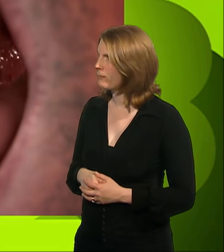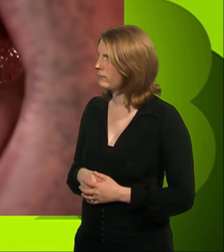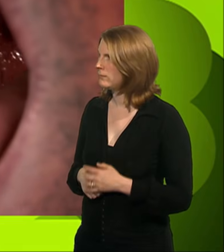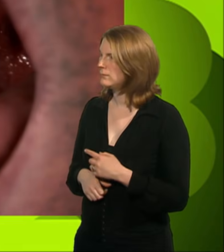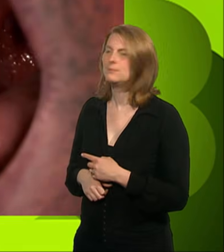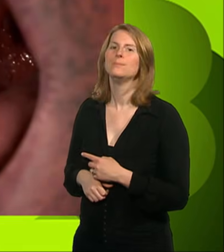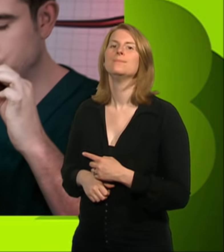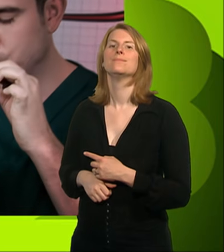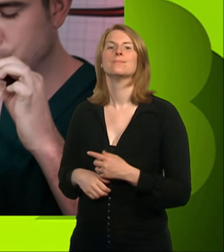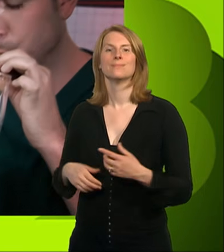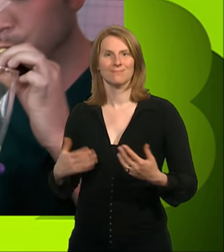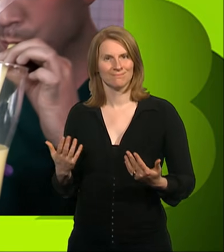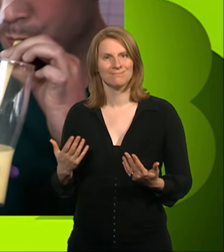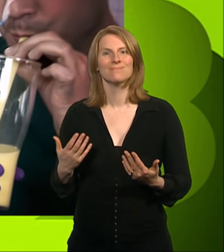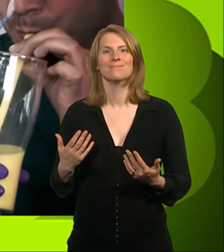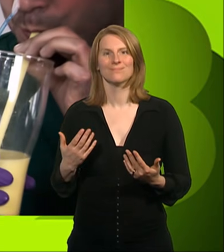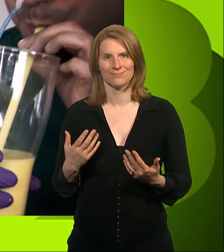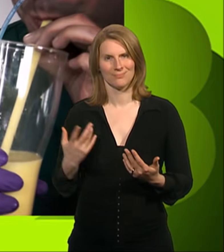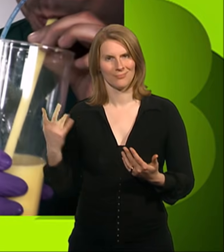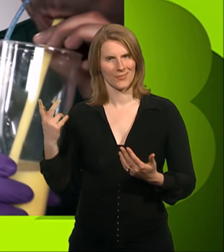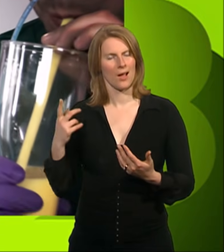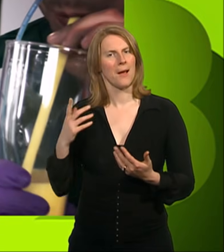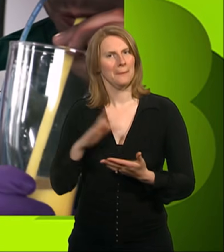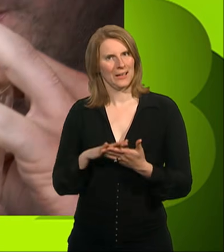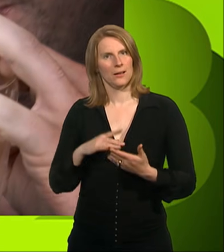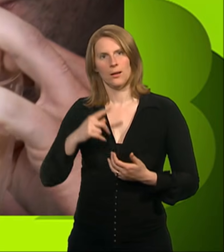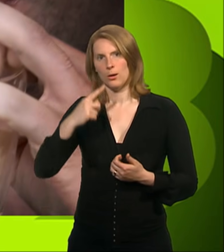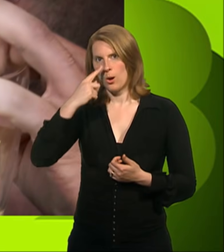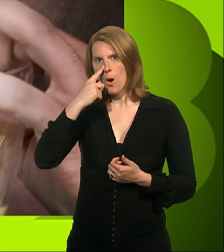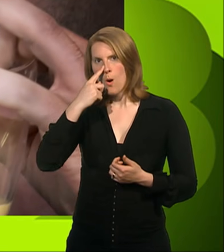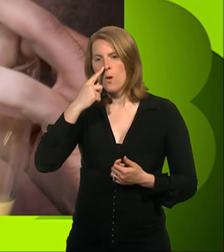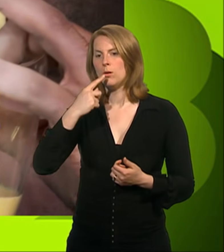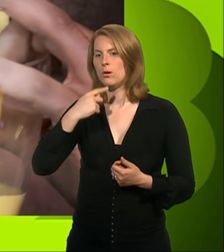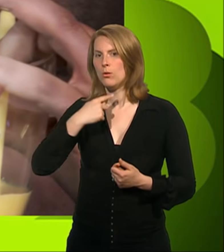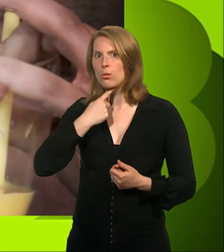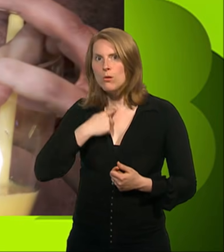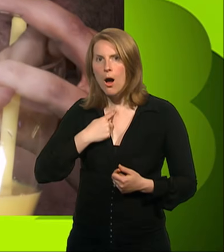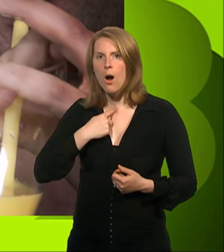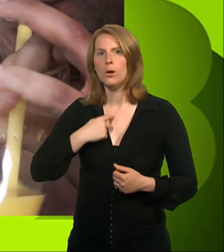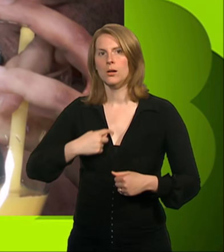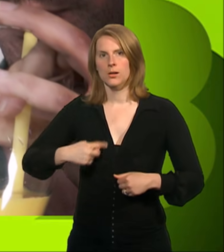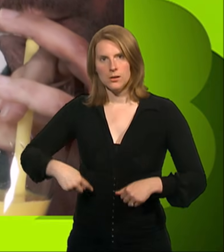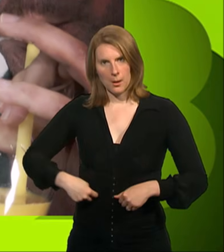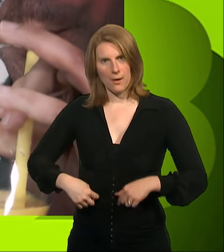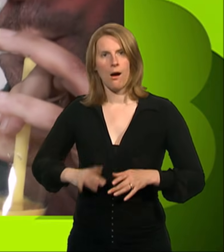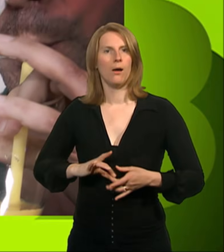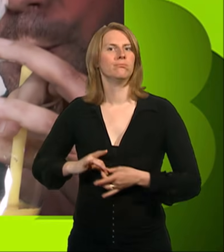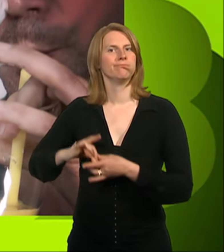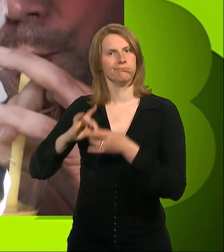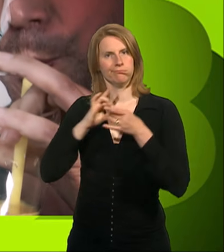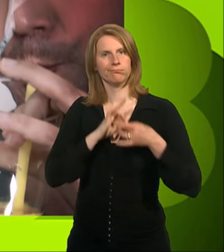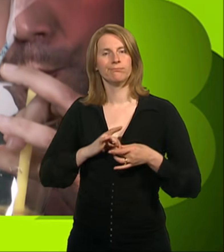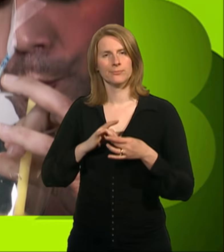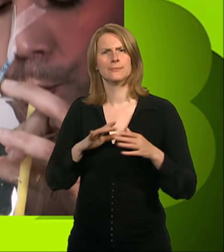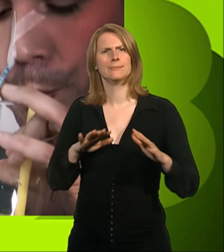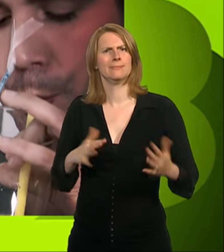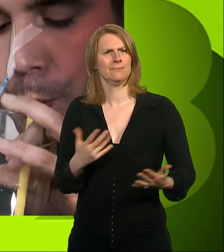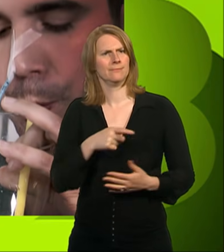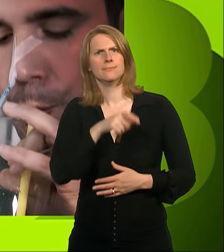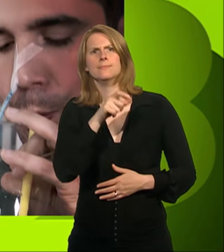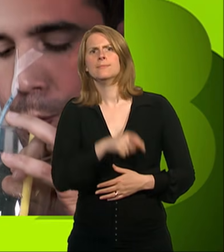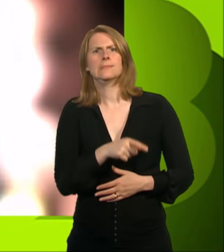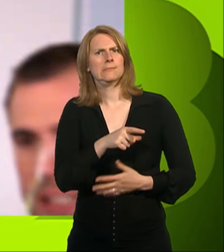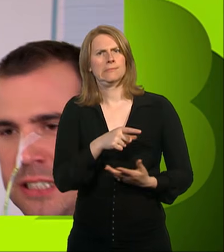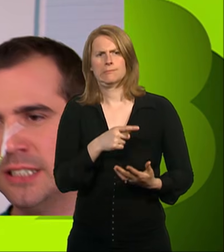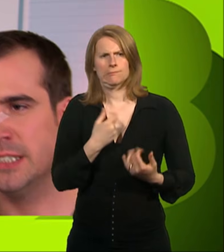So, we've shown your nose, throat and stomach are all connected. And this means if a patient's too ill to swallow, doctors can use a tube like this to